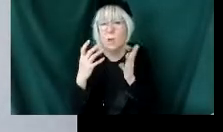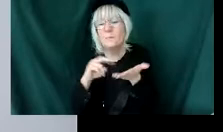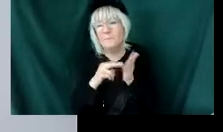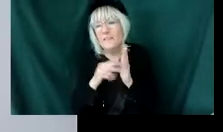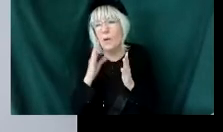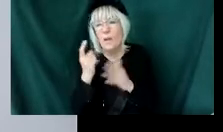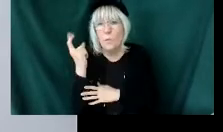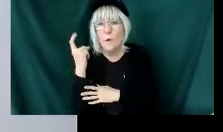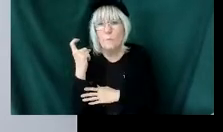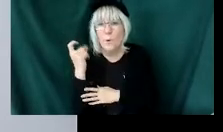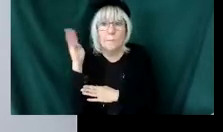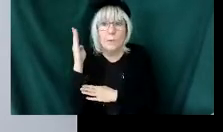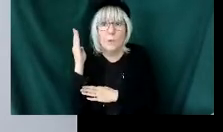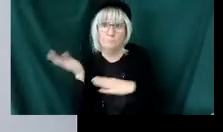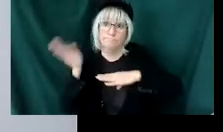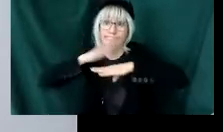blue.